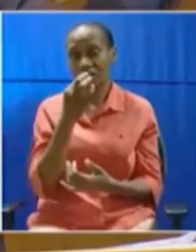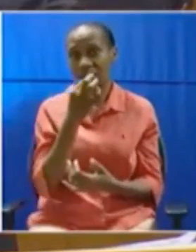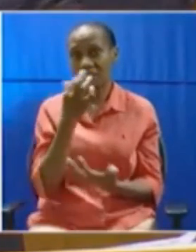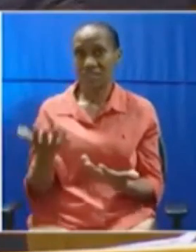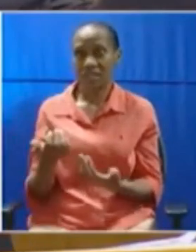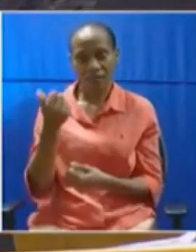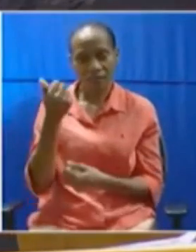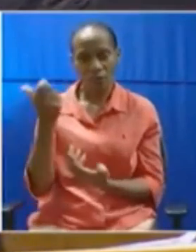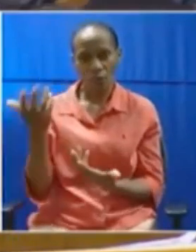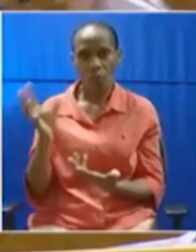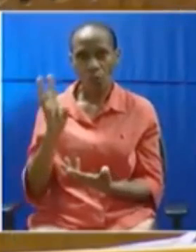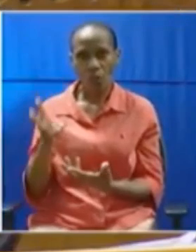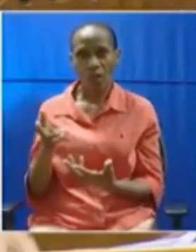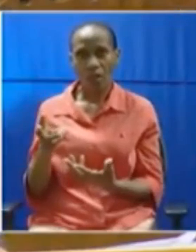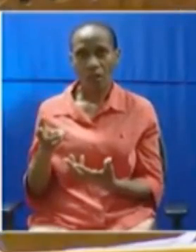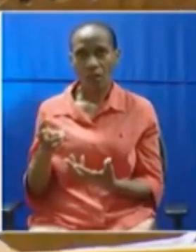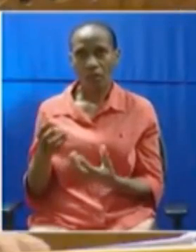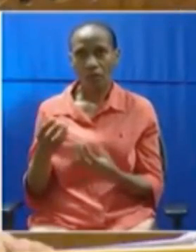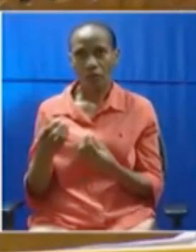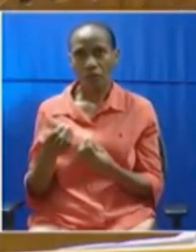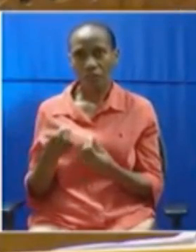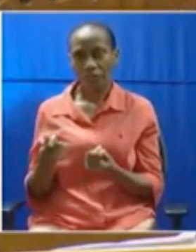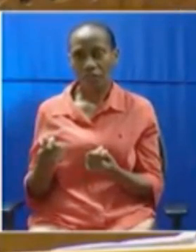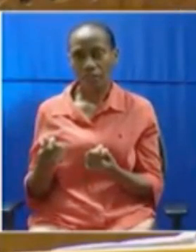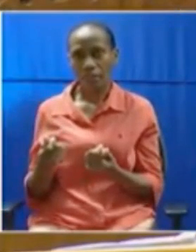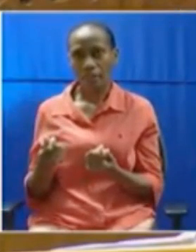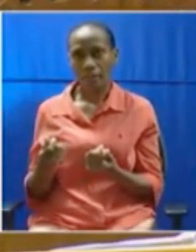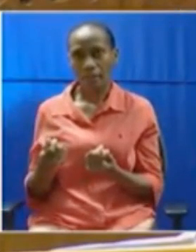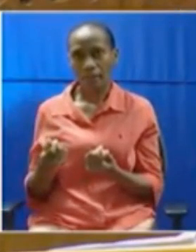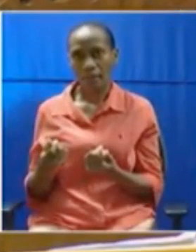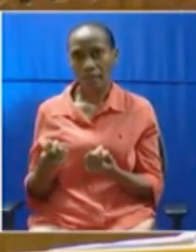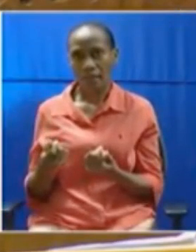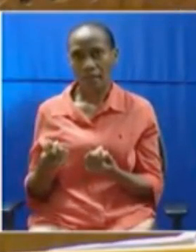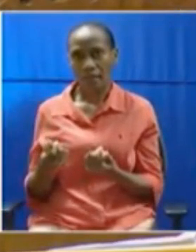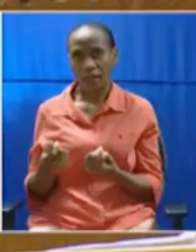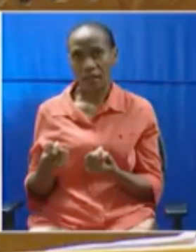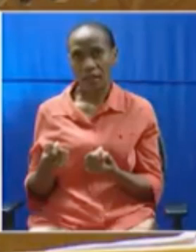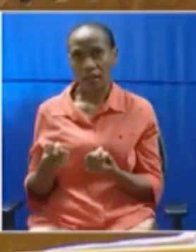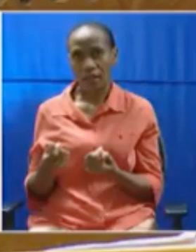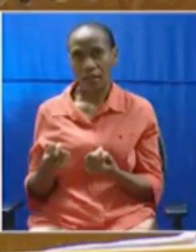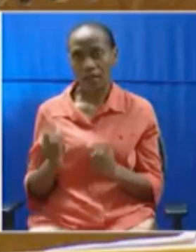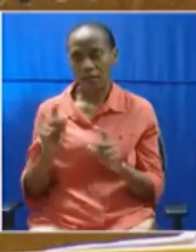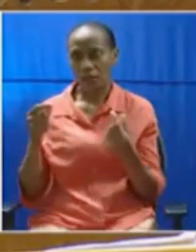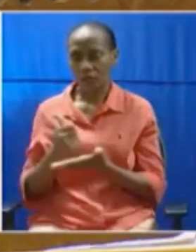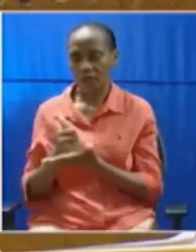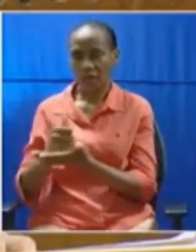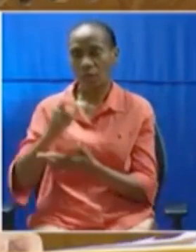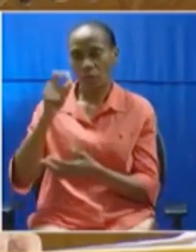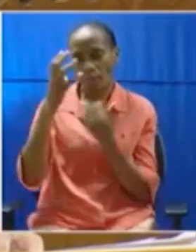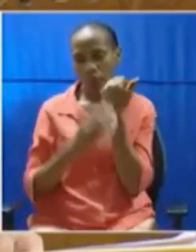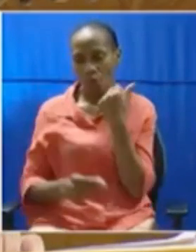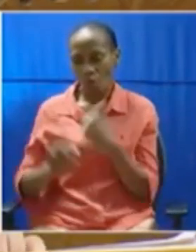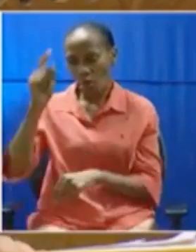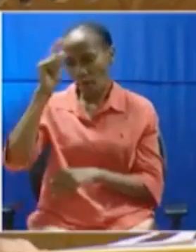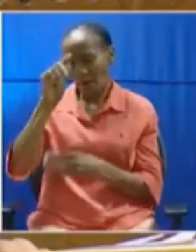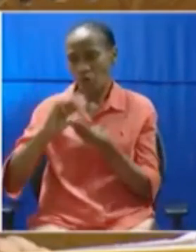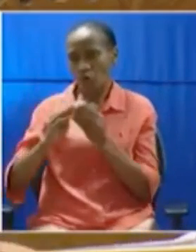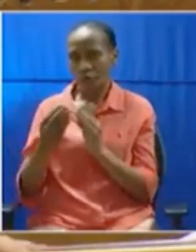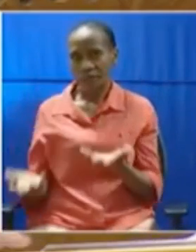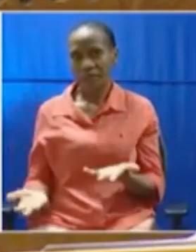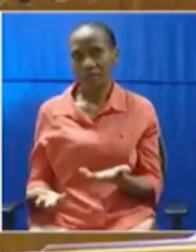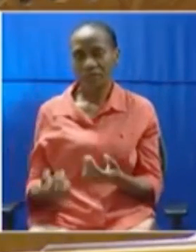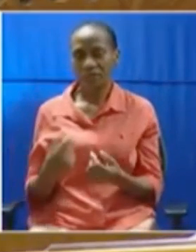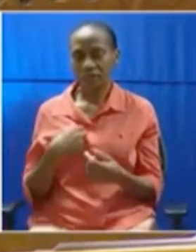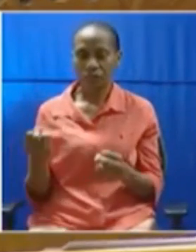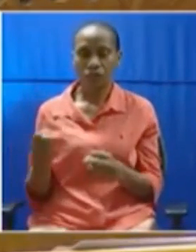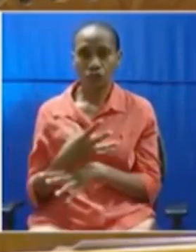of the court that there is unfair allocation to police of poor and black areas in this province. That is absolutely